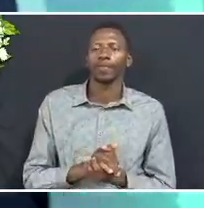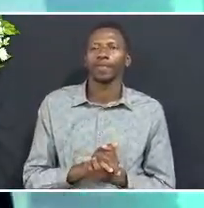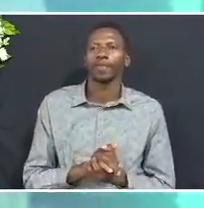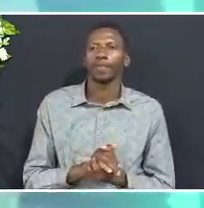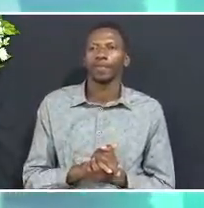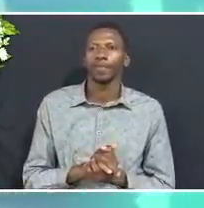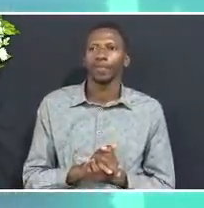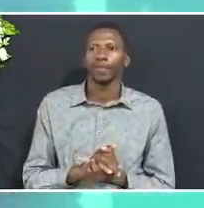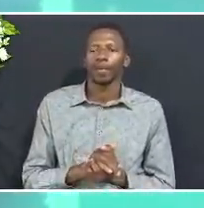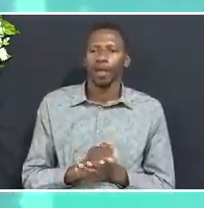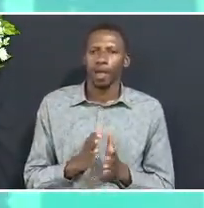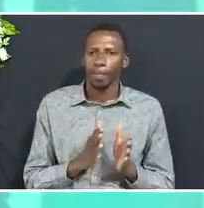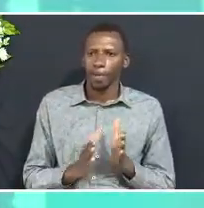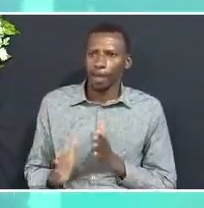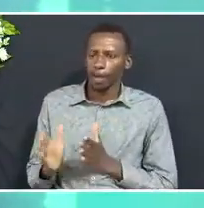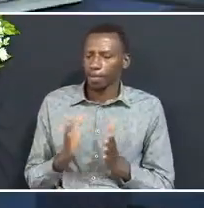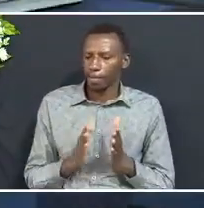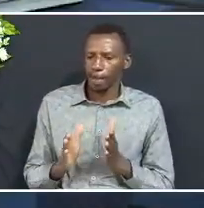was very strategic.